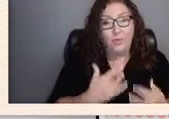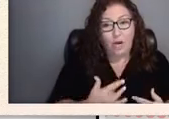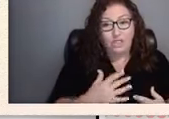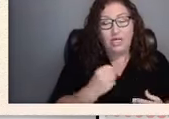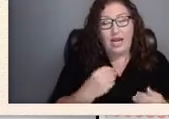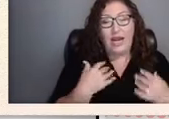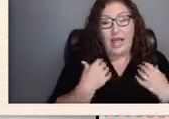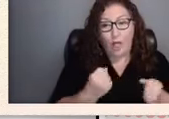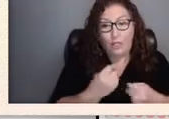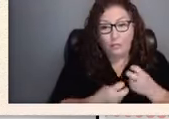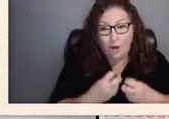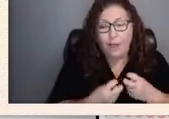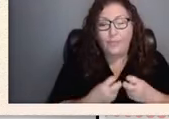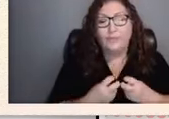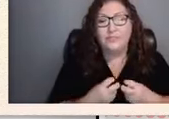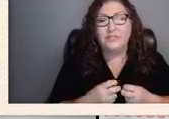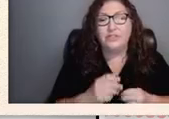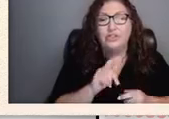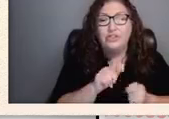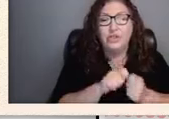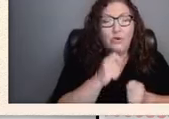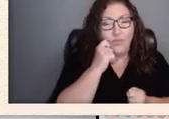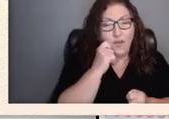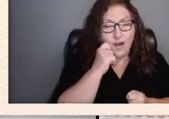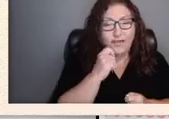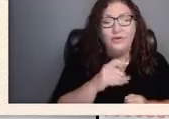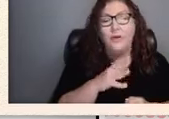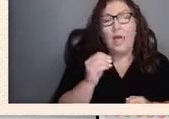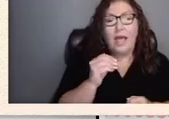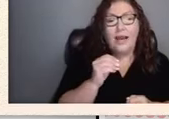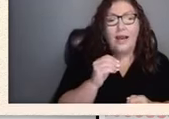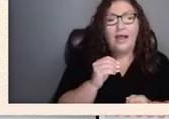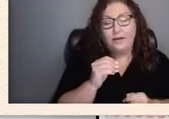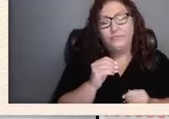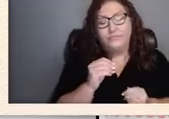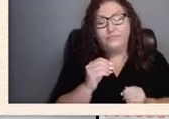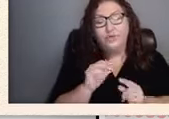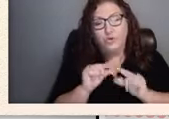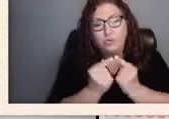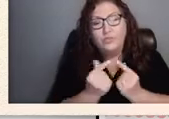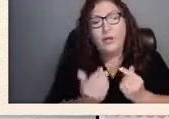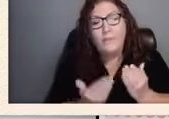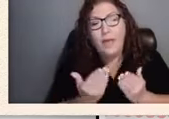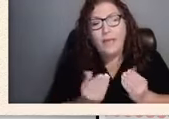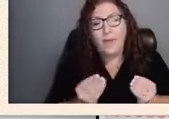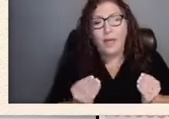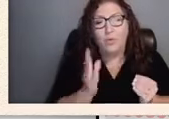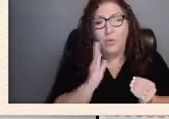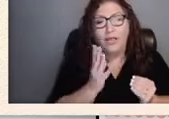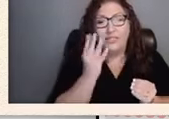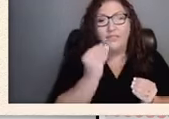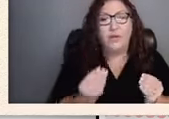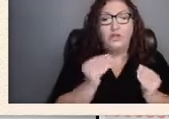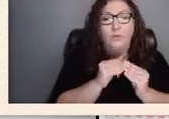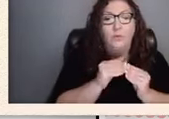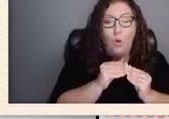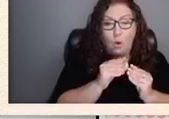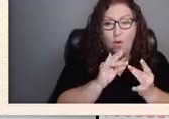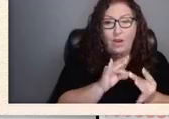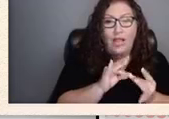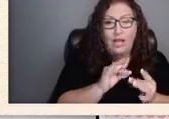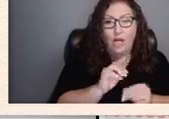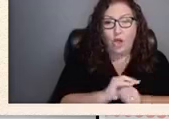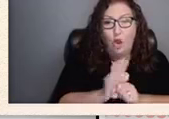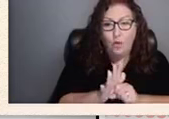certain racial and ethnic minority groups, are just more likely to get COVID or to experience COVID-related consequences. And that is a